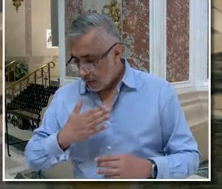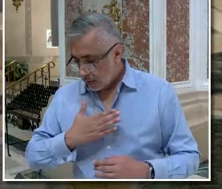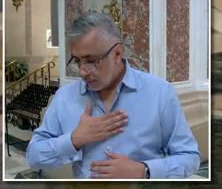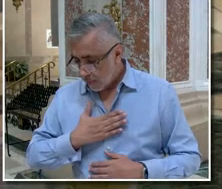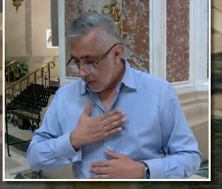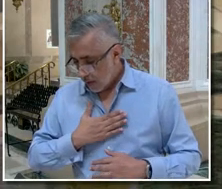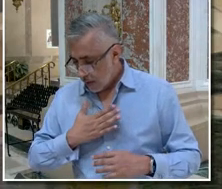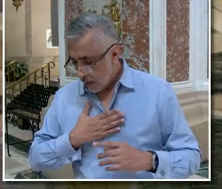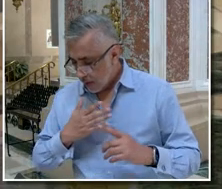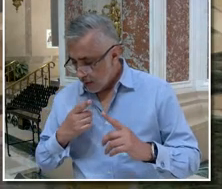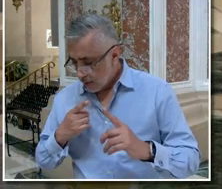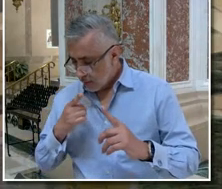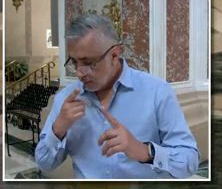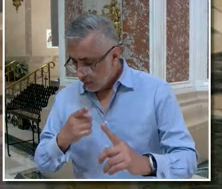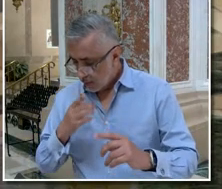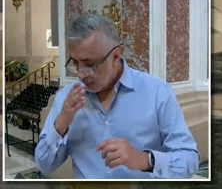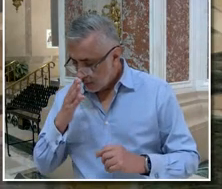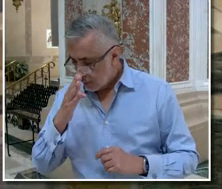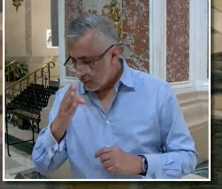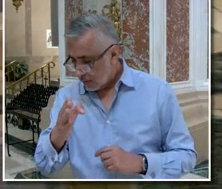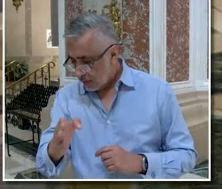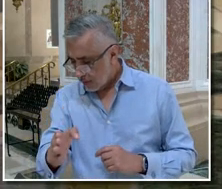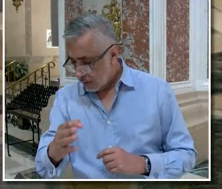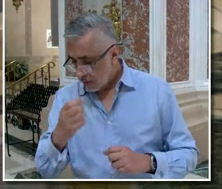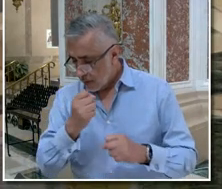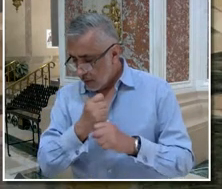my destiny.